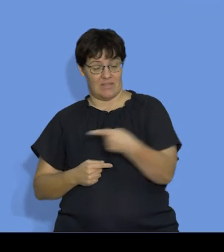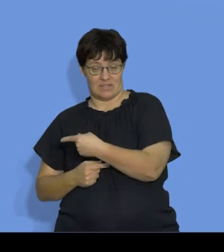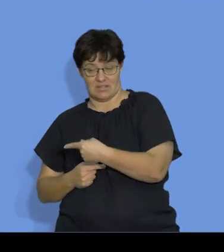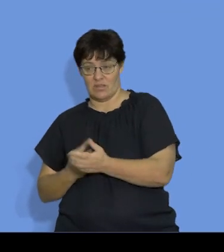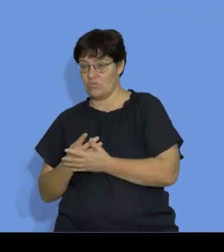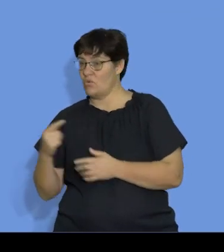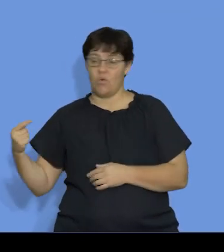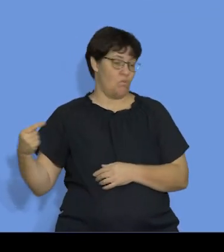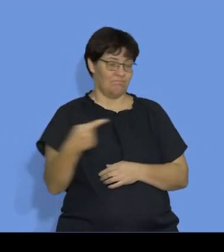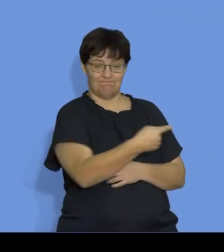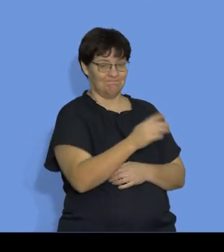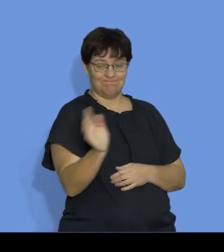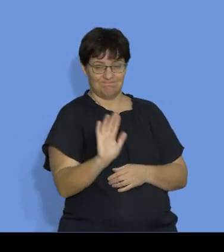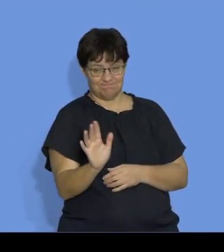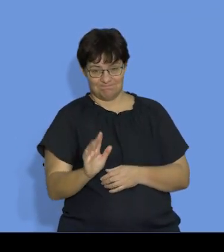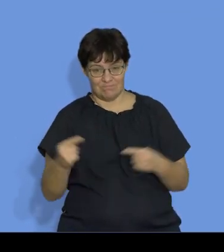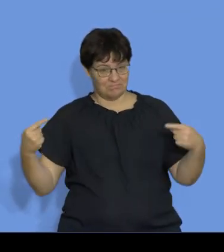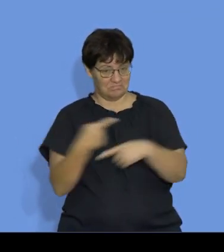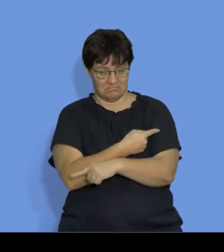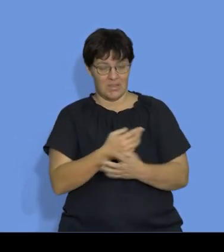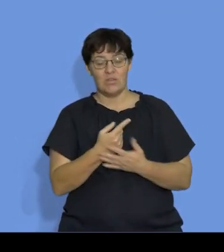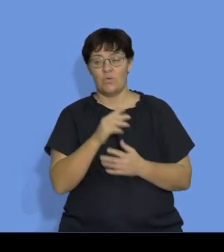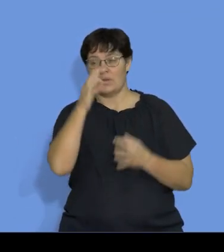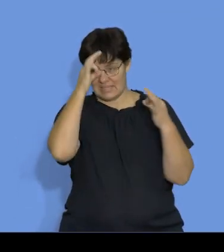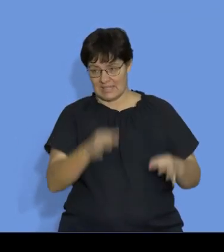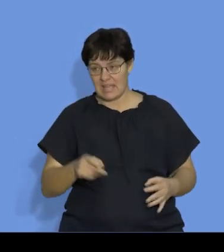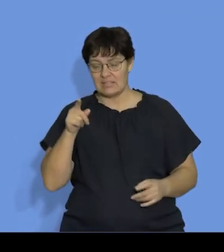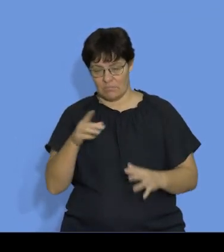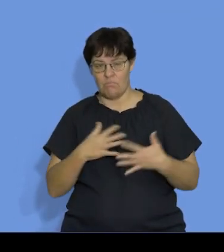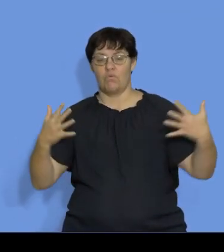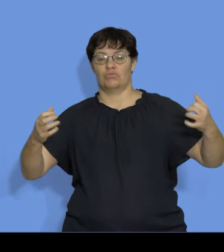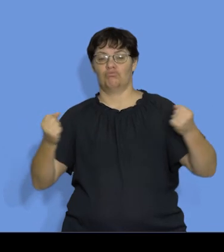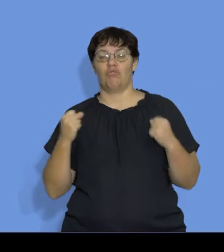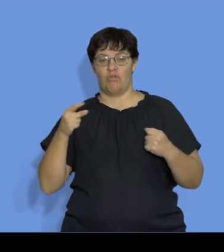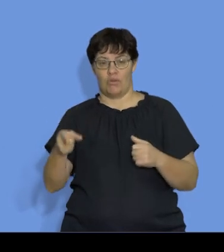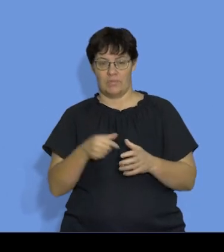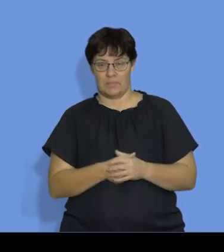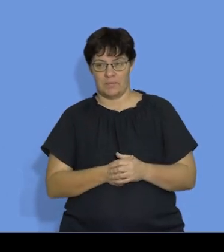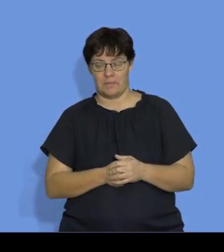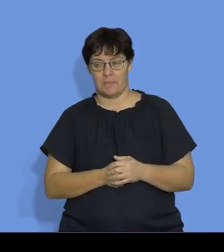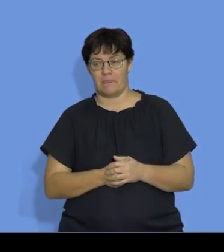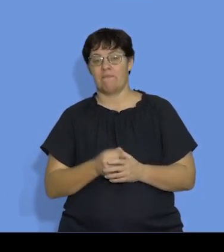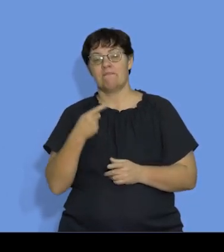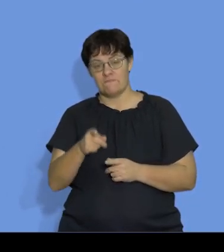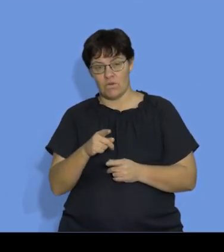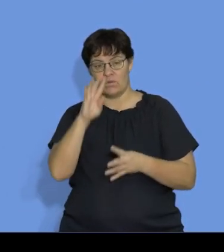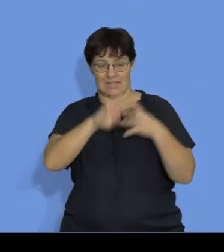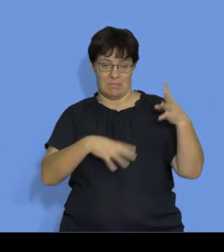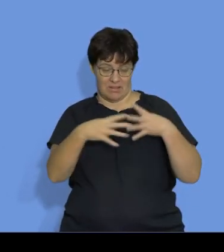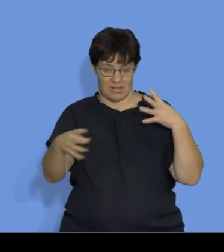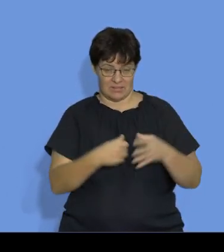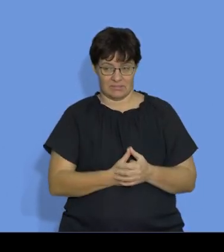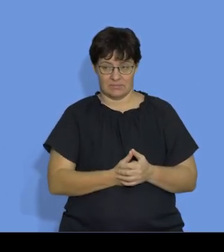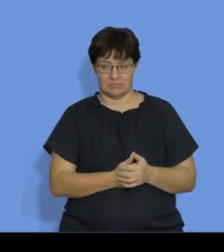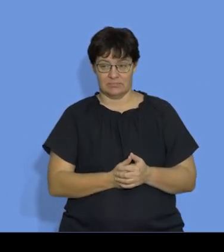reversible one because we've decided that this is our strongest reducing agent as per the table. And then on our reduction